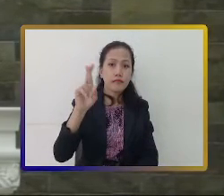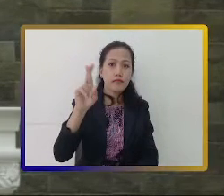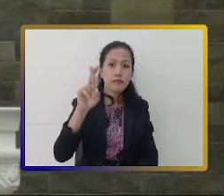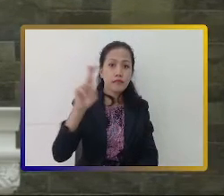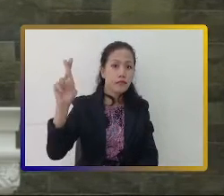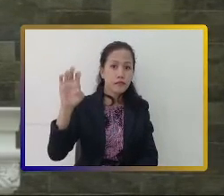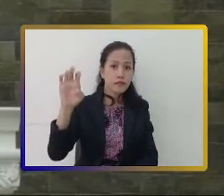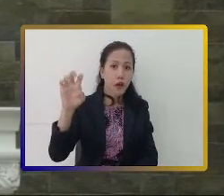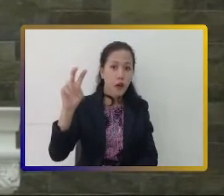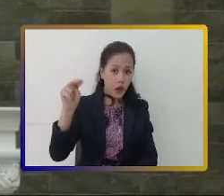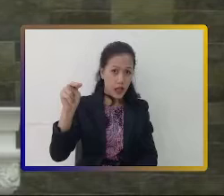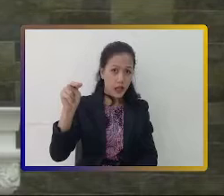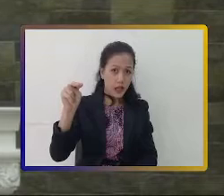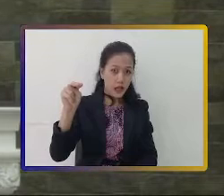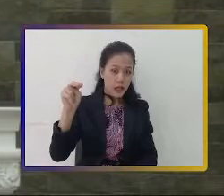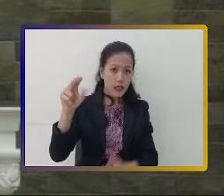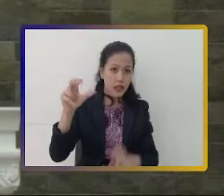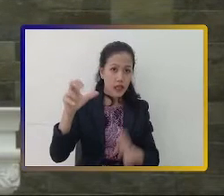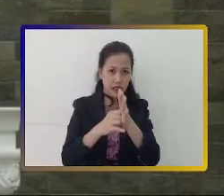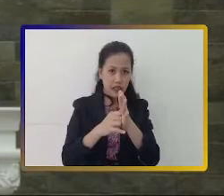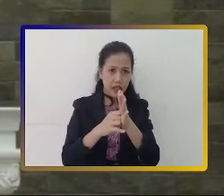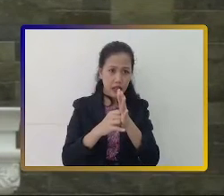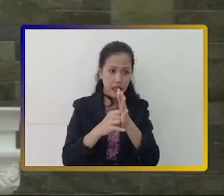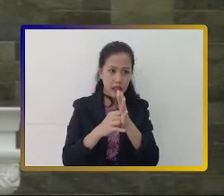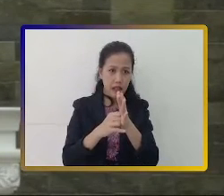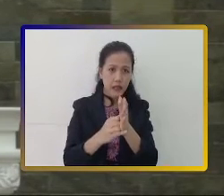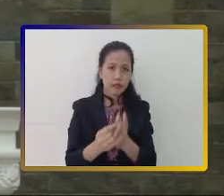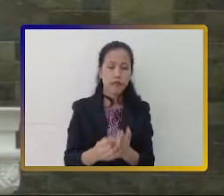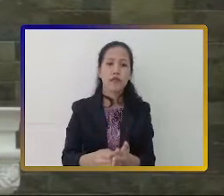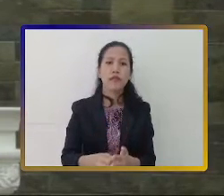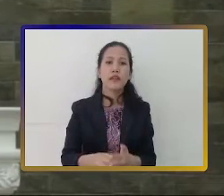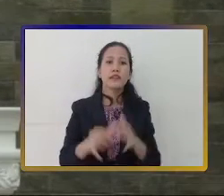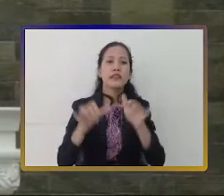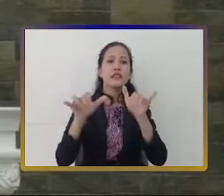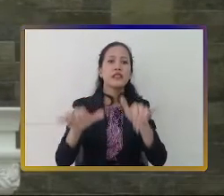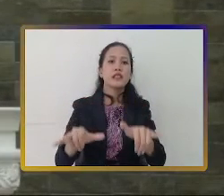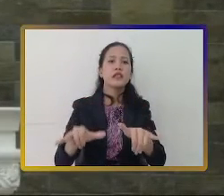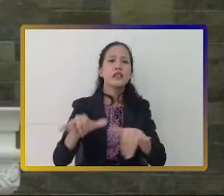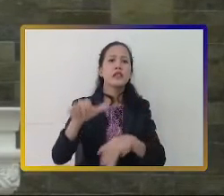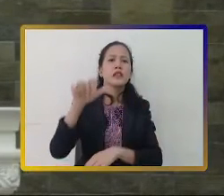babae that they prefer to stay single.